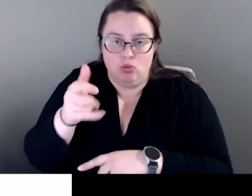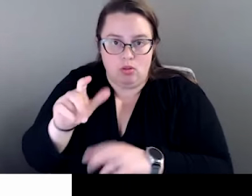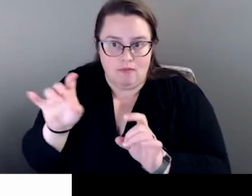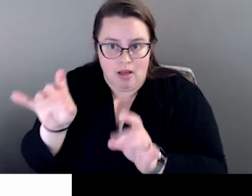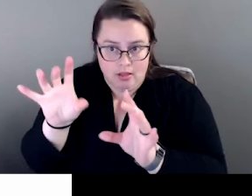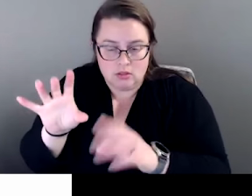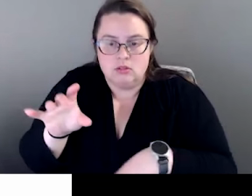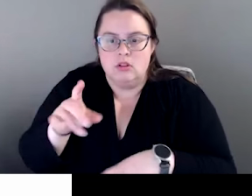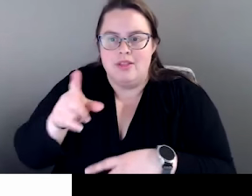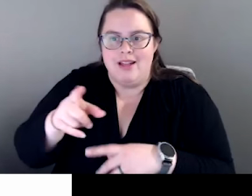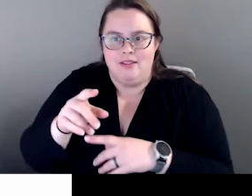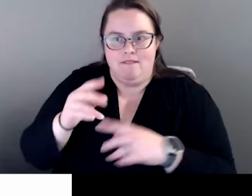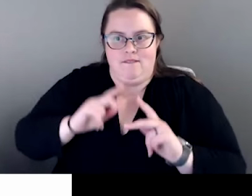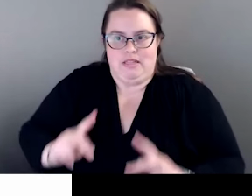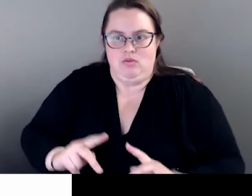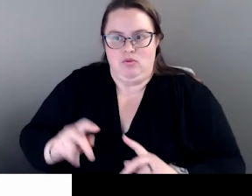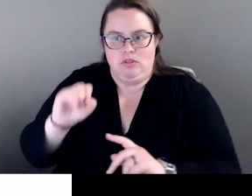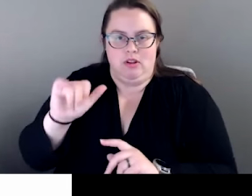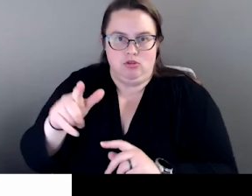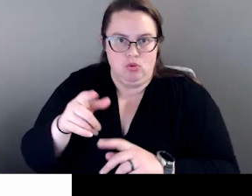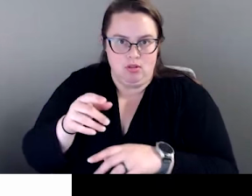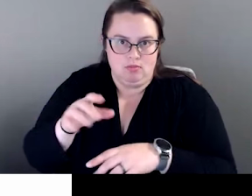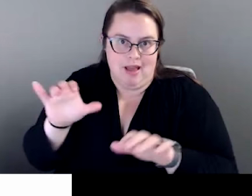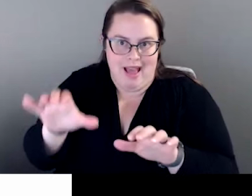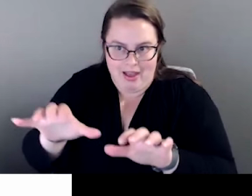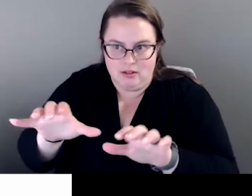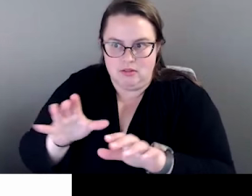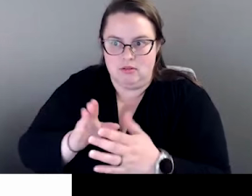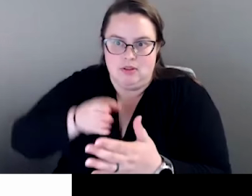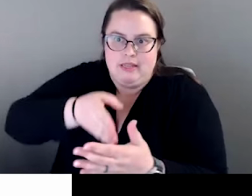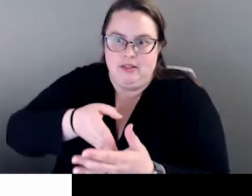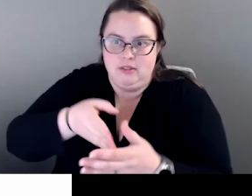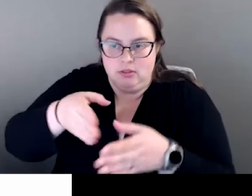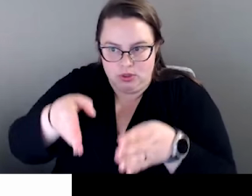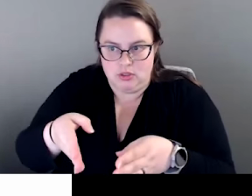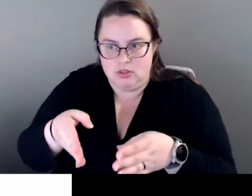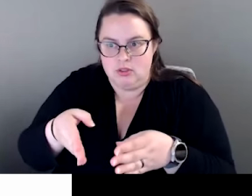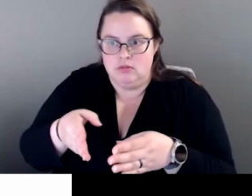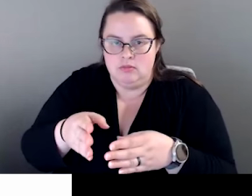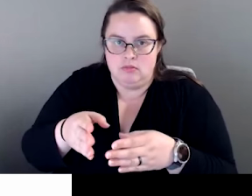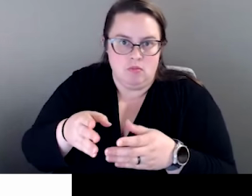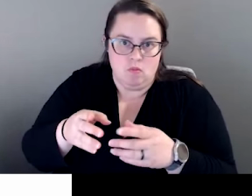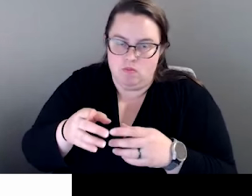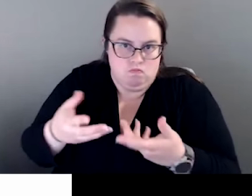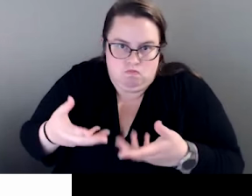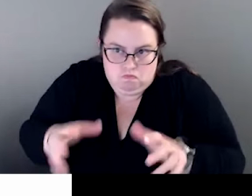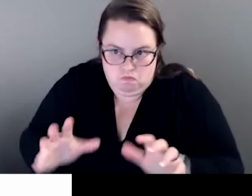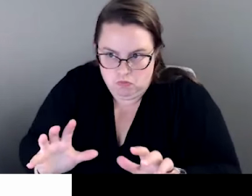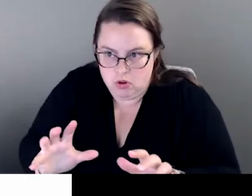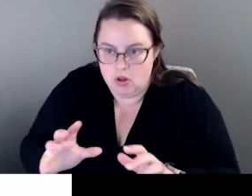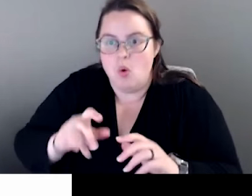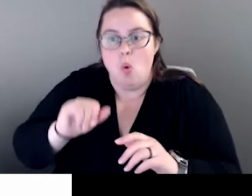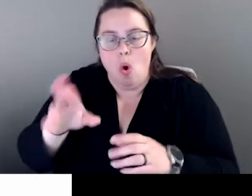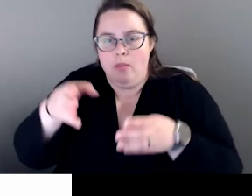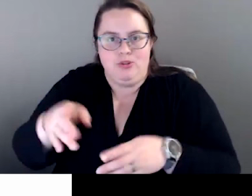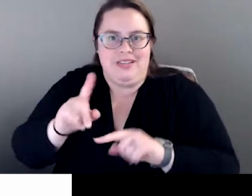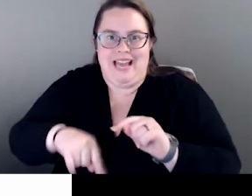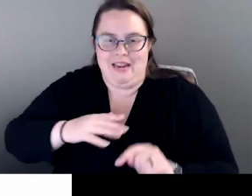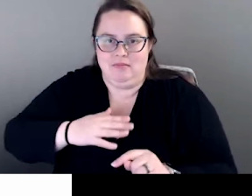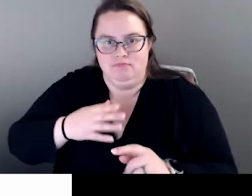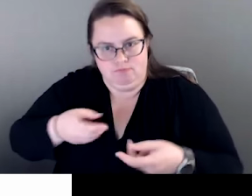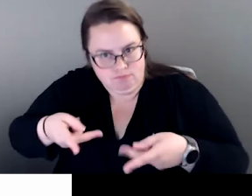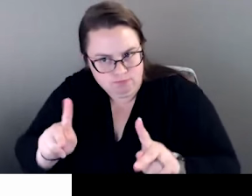acts perpetrated against another person's will, or where a person is incapable of giving consent because of their age or because of